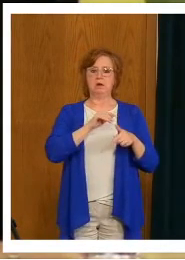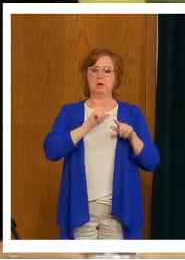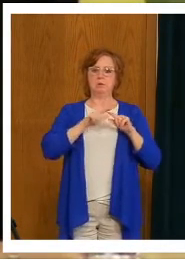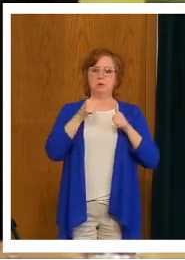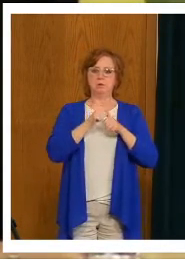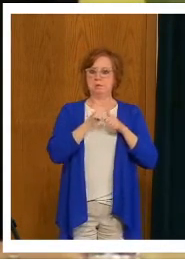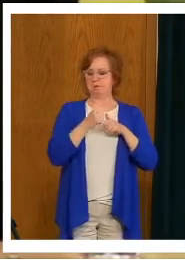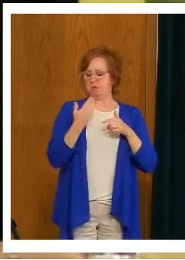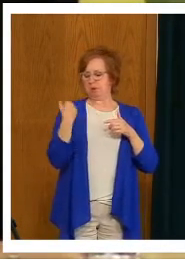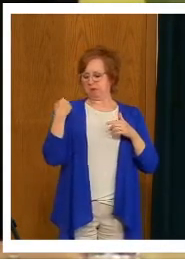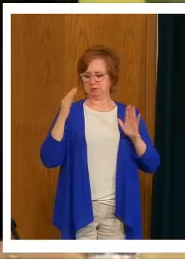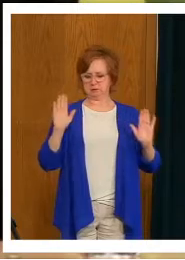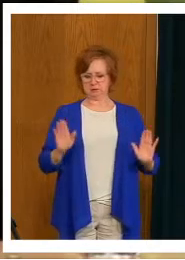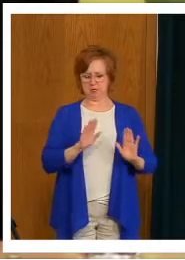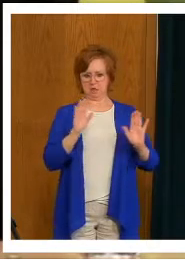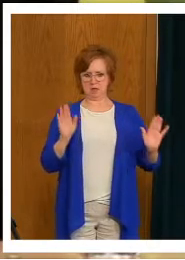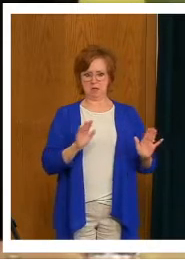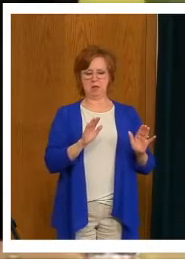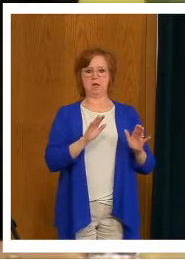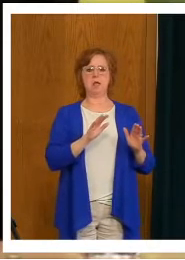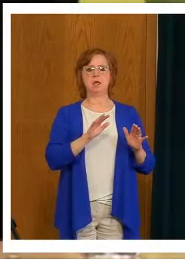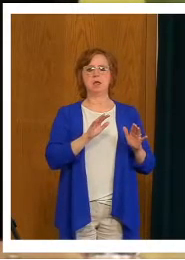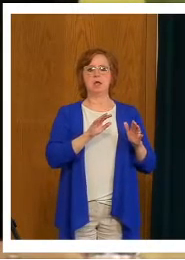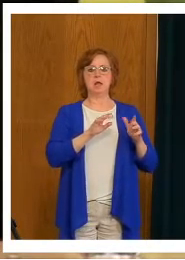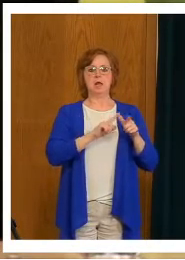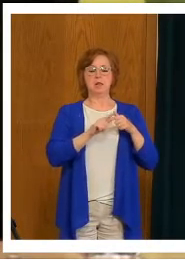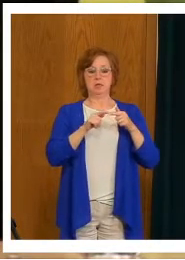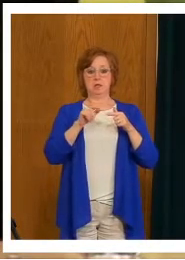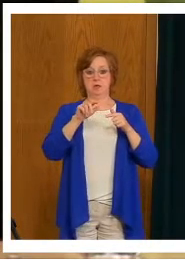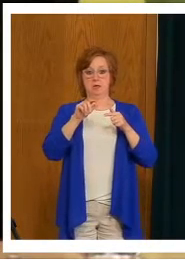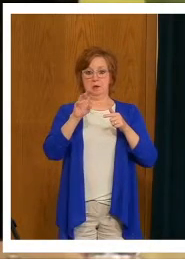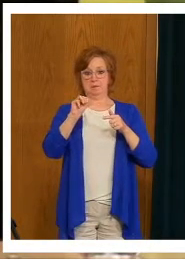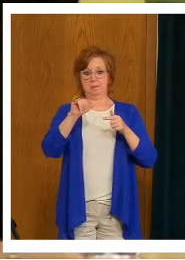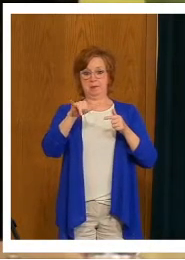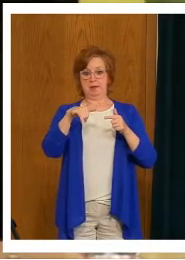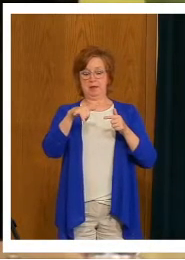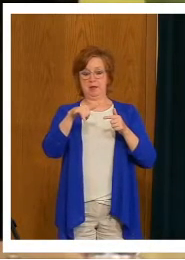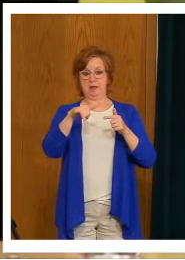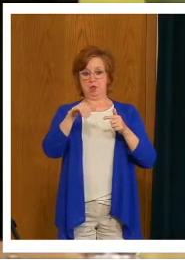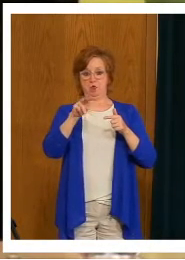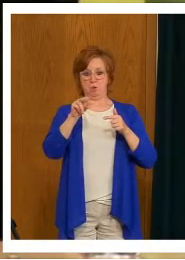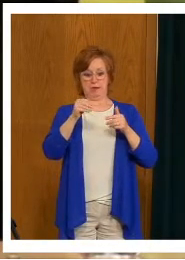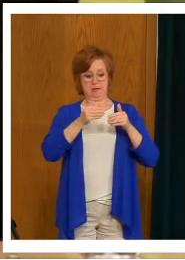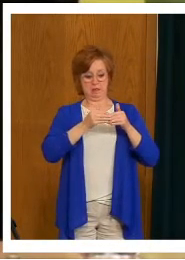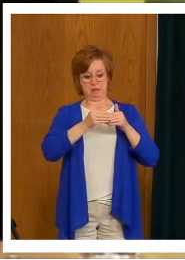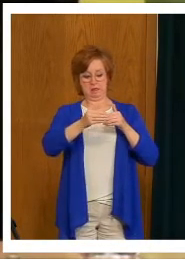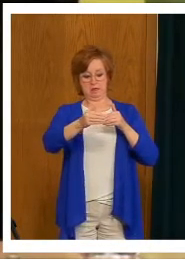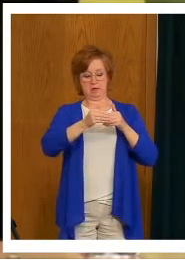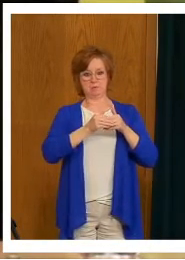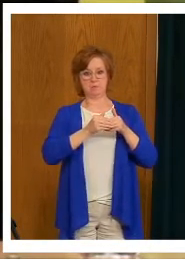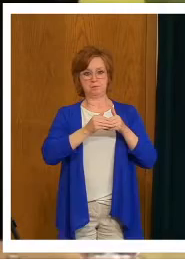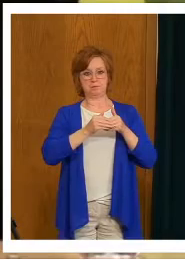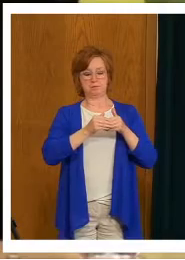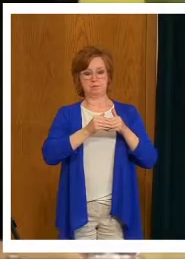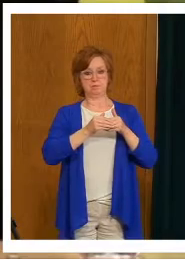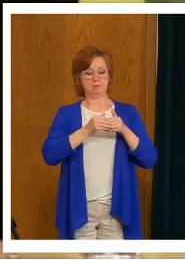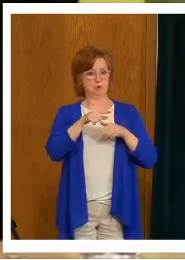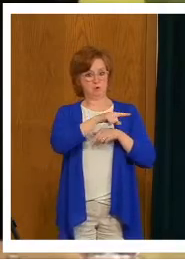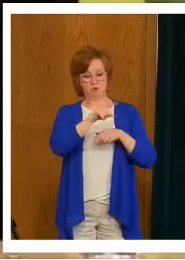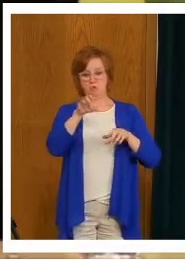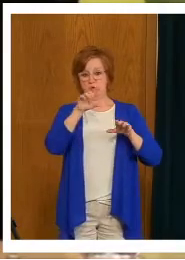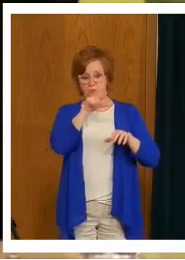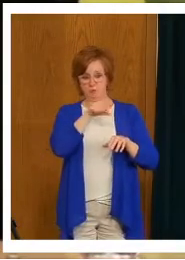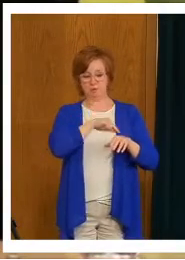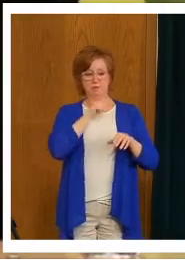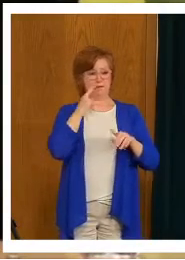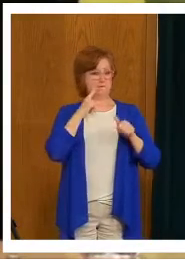and May the 30th, we will make that first dose of vaccine available to everyone in the province. Everyone in the